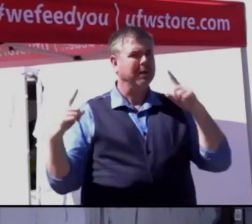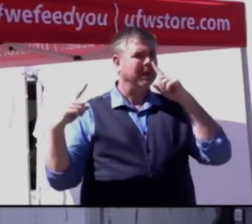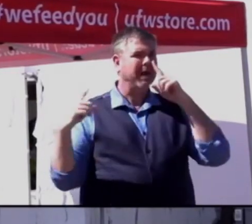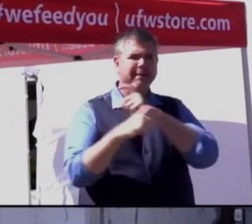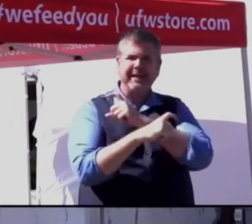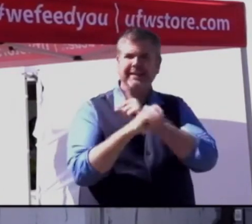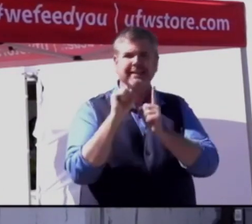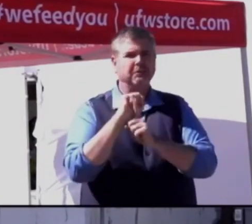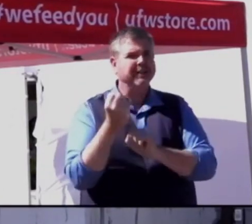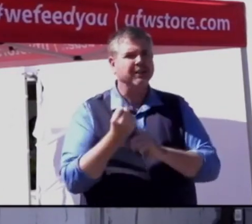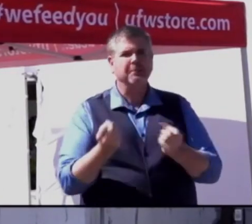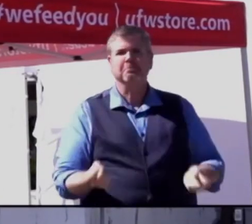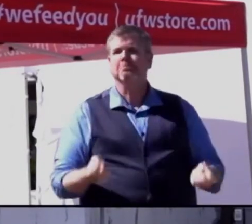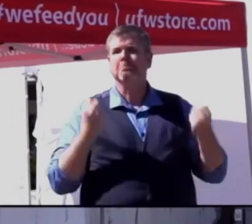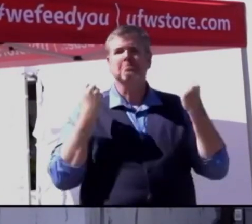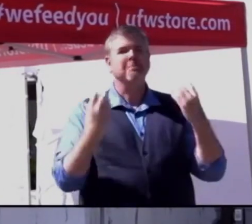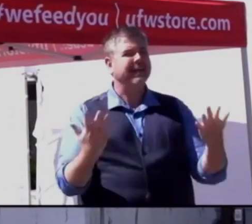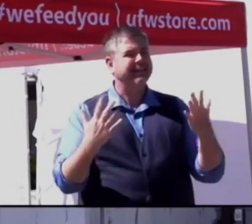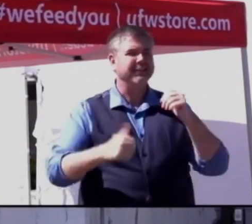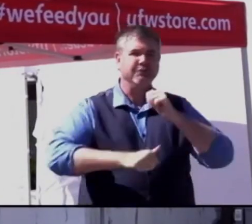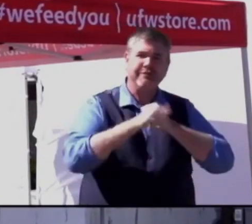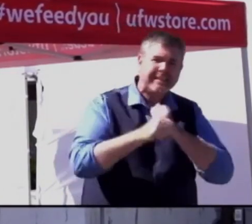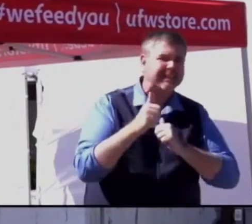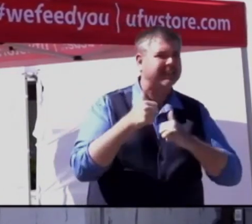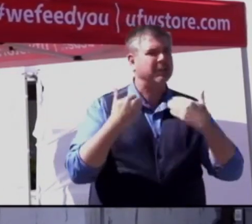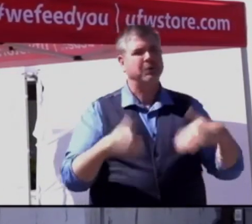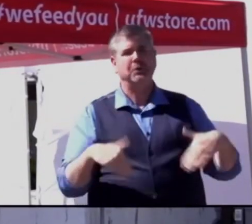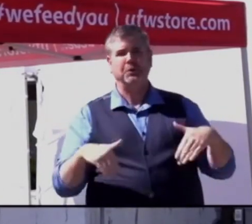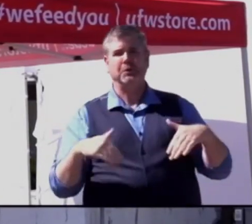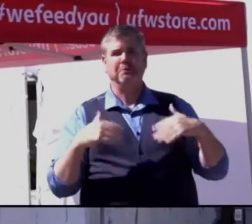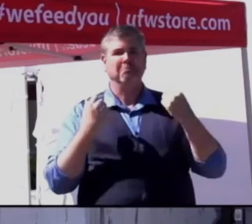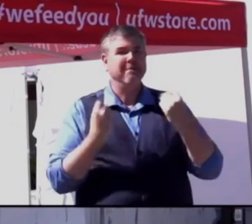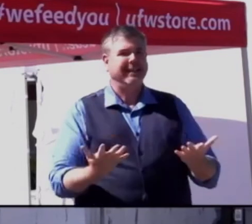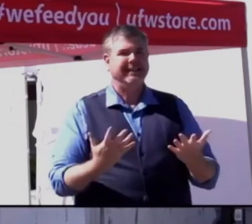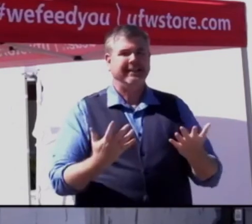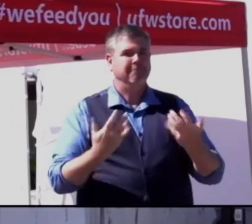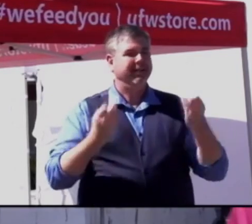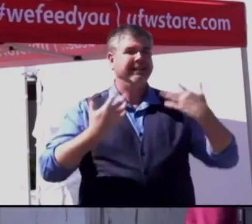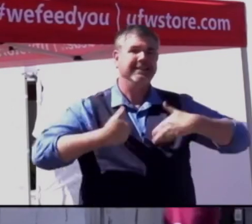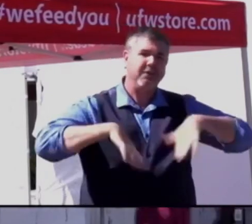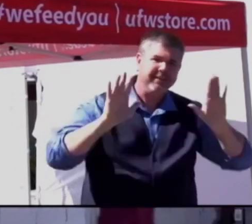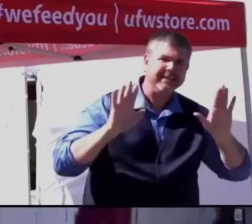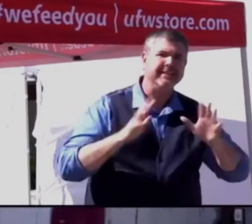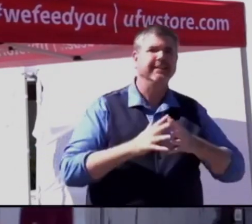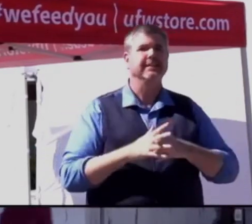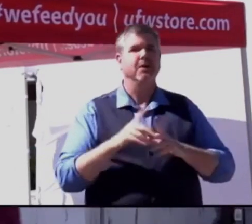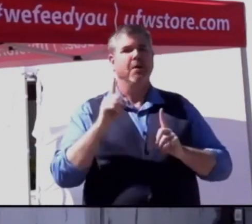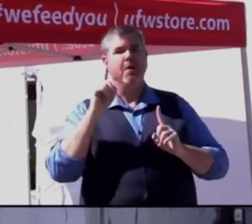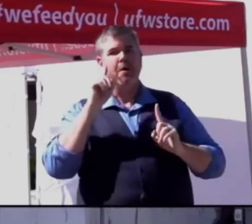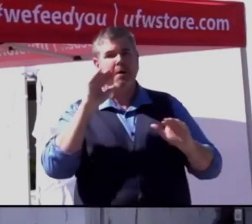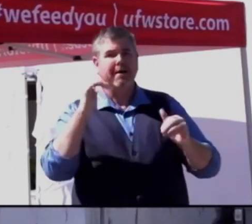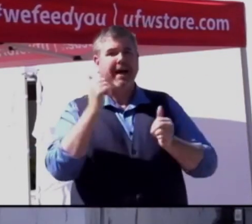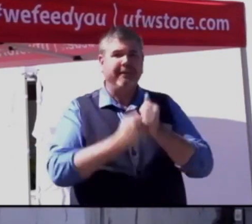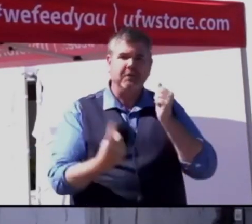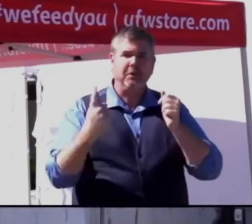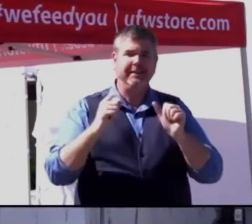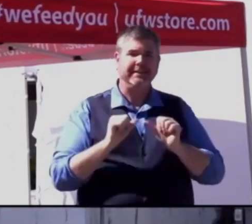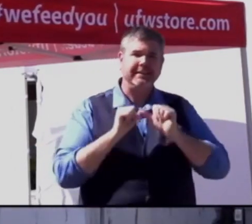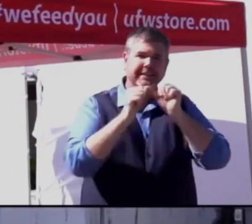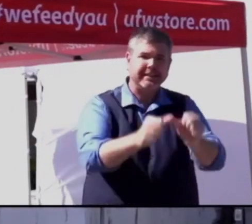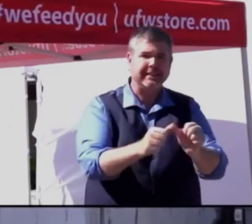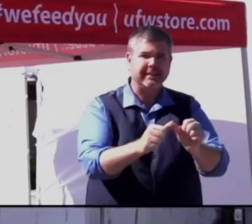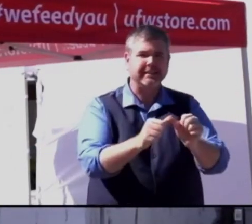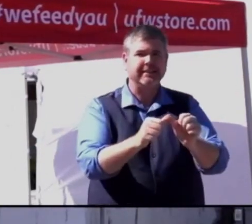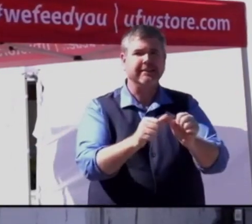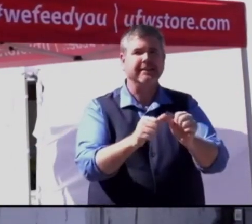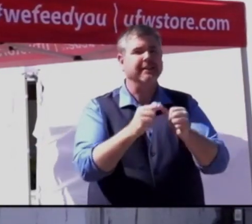and there are many trade-offs. I hope that everyone in our community continues to play it